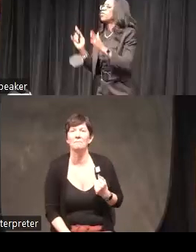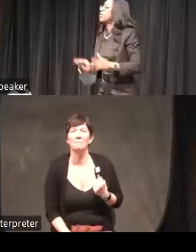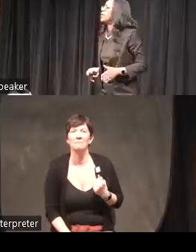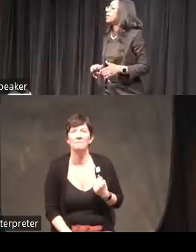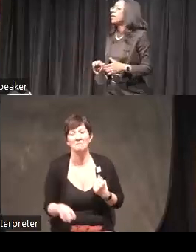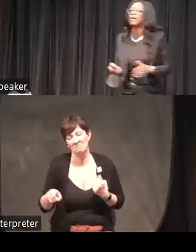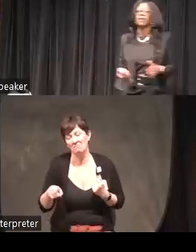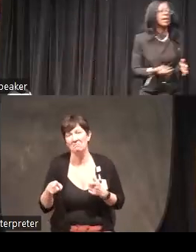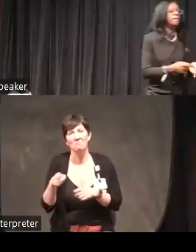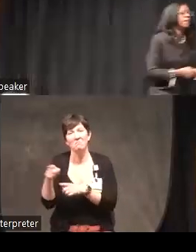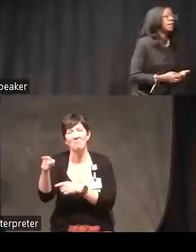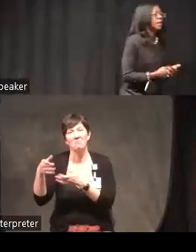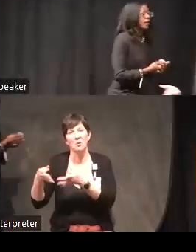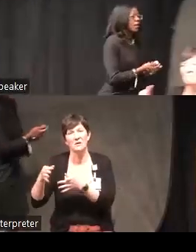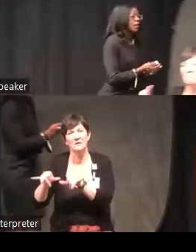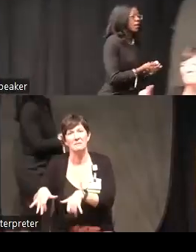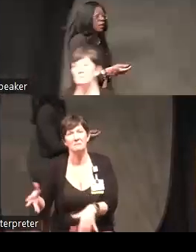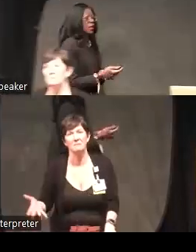much more frequently, right?